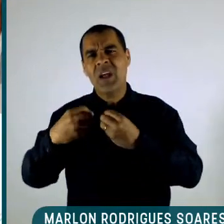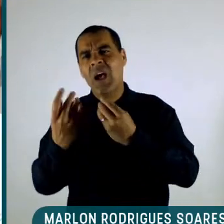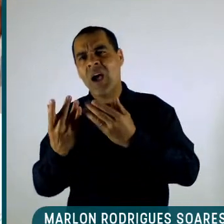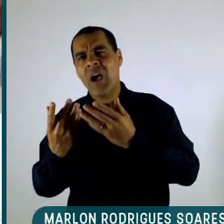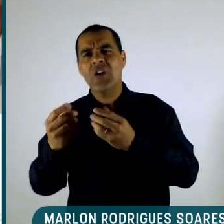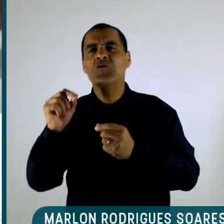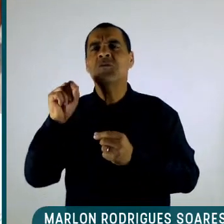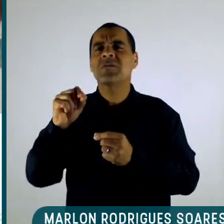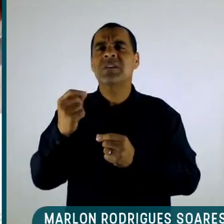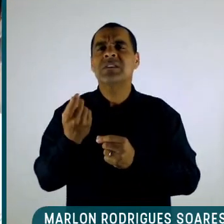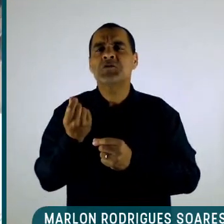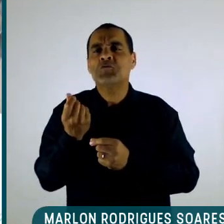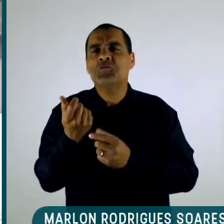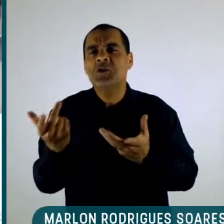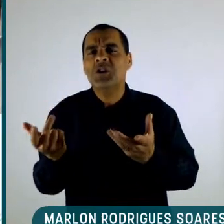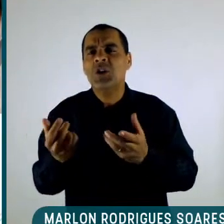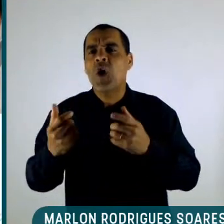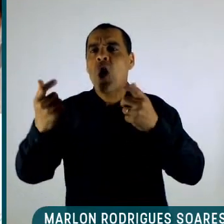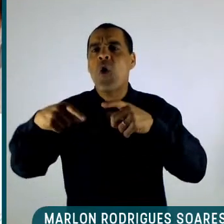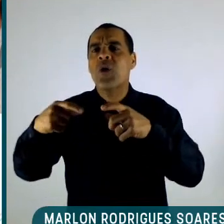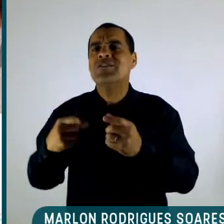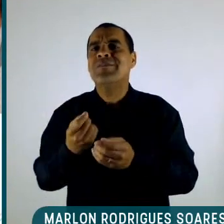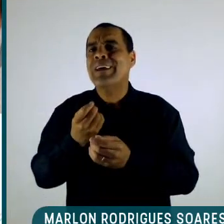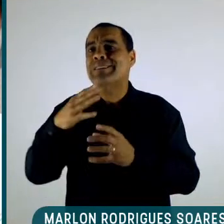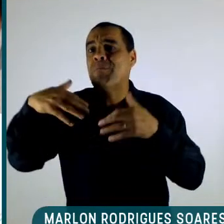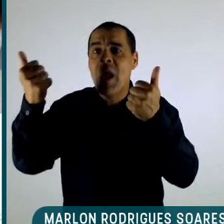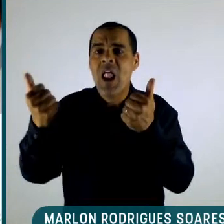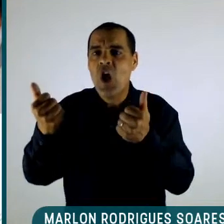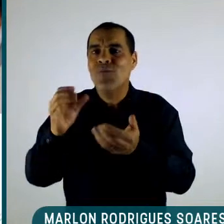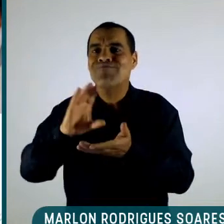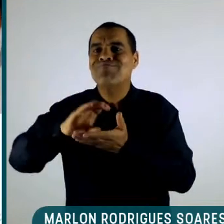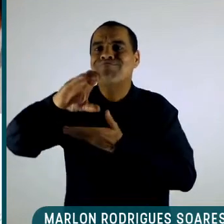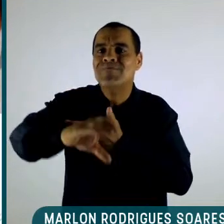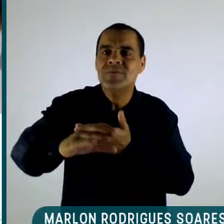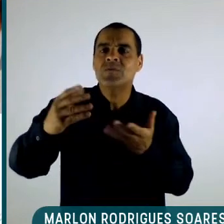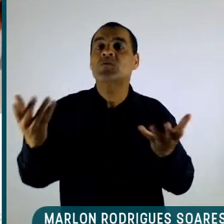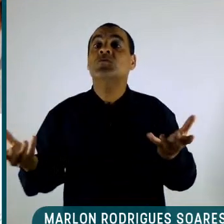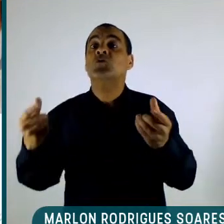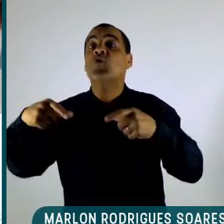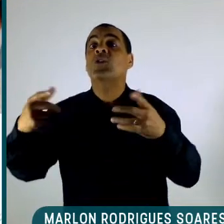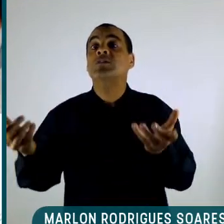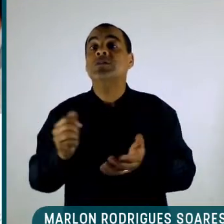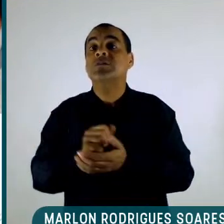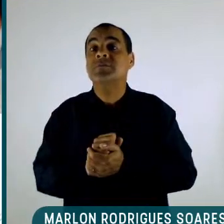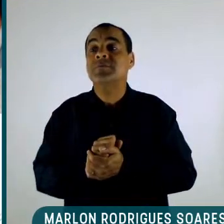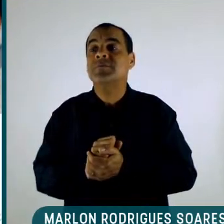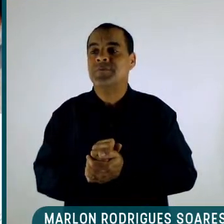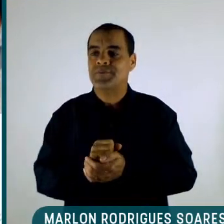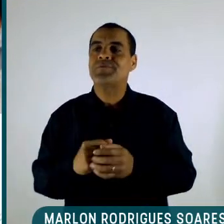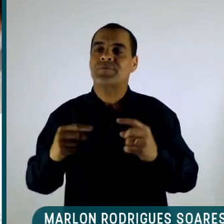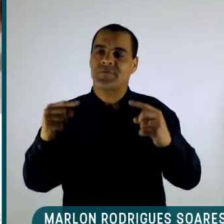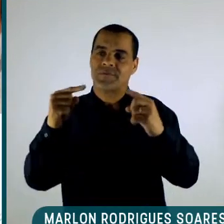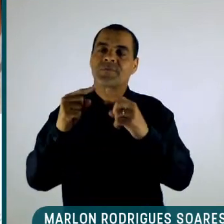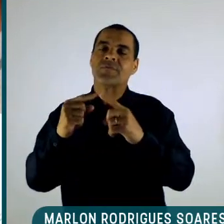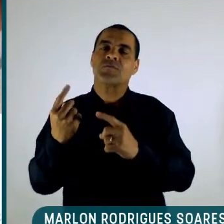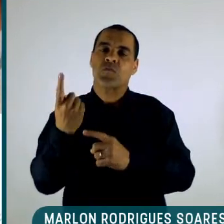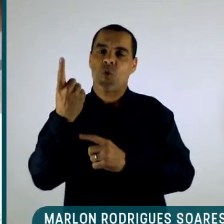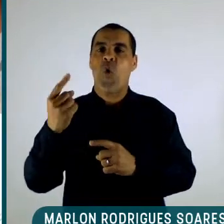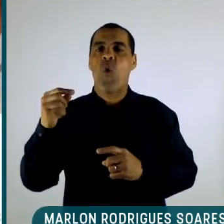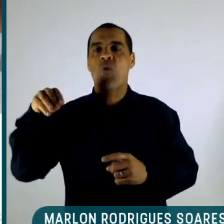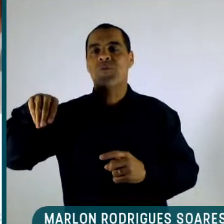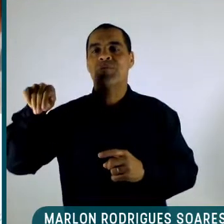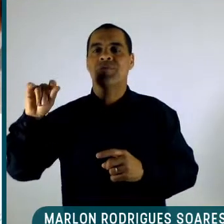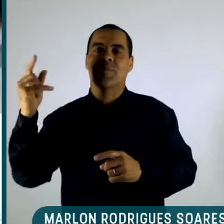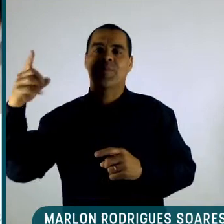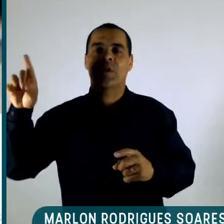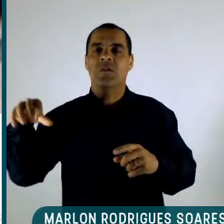Explaining and define what that is, when it's worth investing that way. And those are